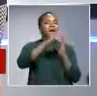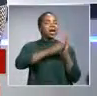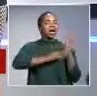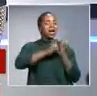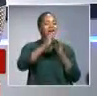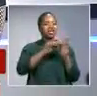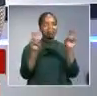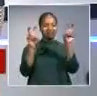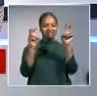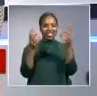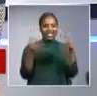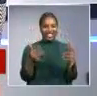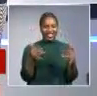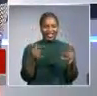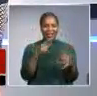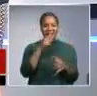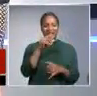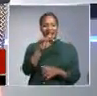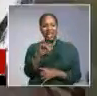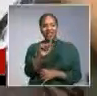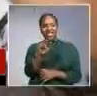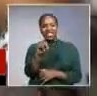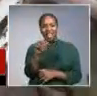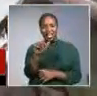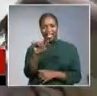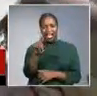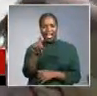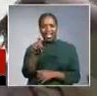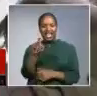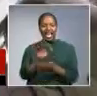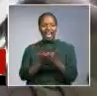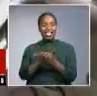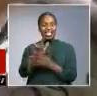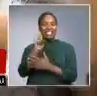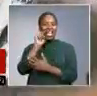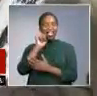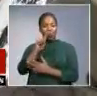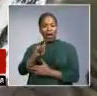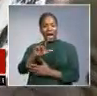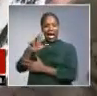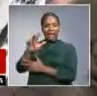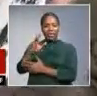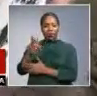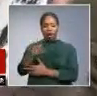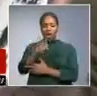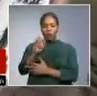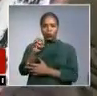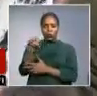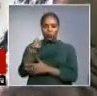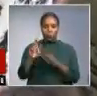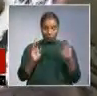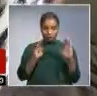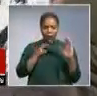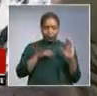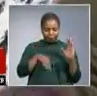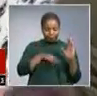cuddliest artist are now on sale. Yang Yang, an 18-year-old female panda at Vienna Zoo, looks forward to her painting sessions. Although she